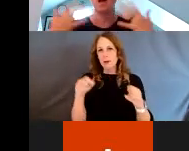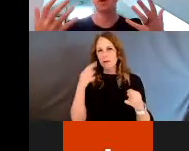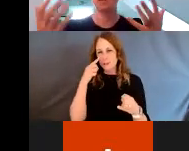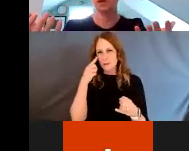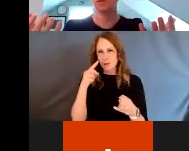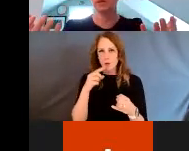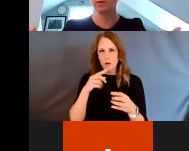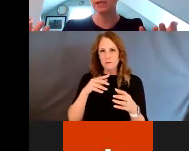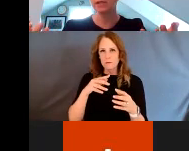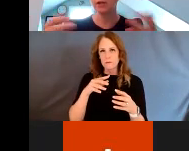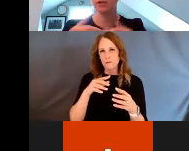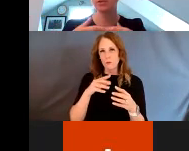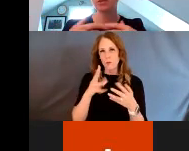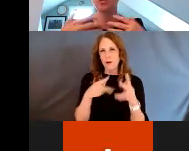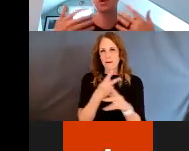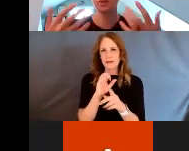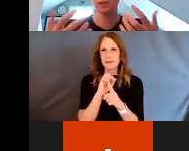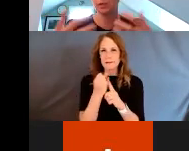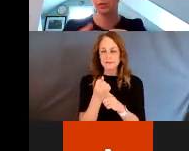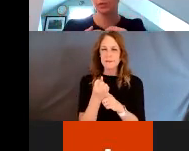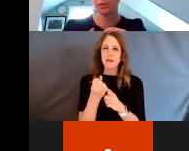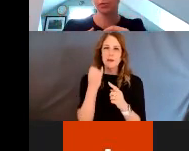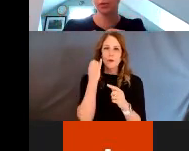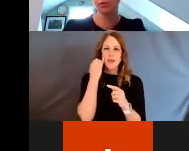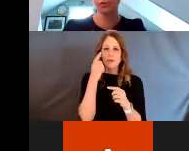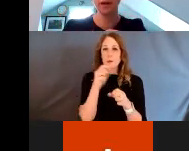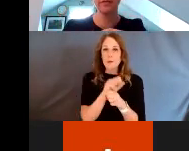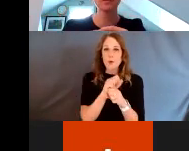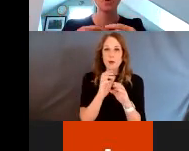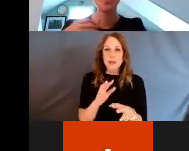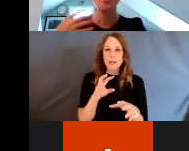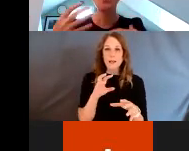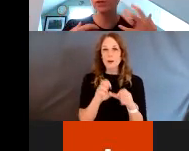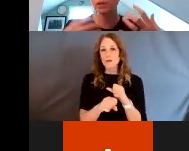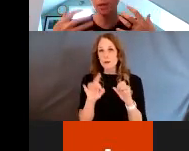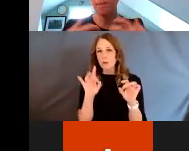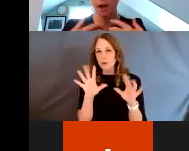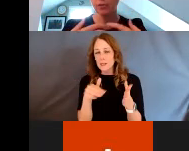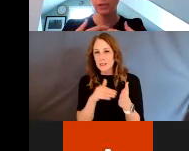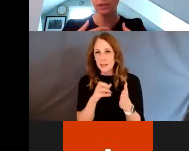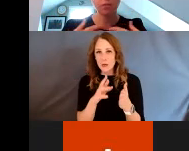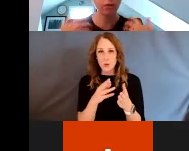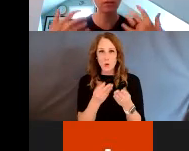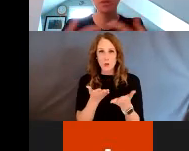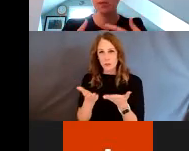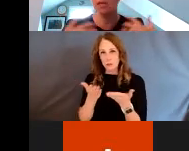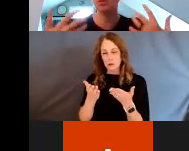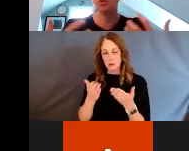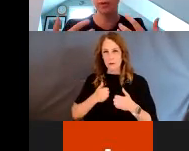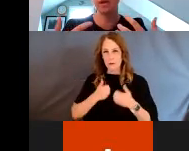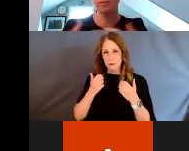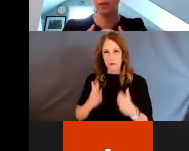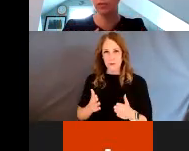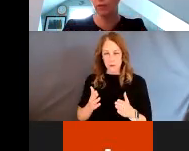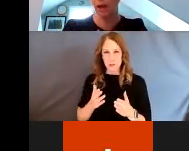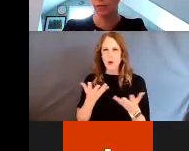employee at one of our rape crisis centers or a place that serves sexual assault survivors, what are some boundaries? What are some of the things